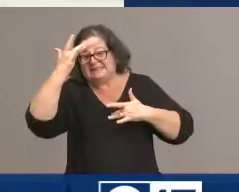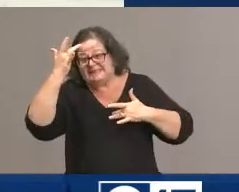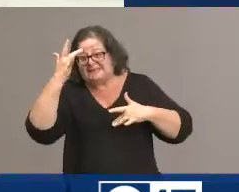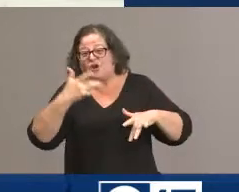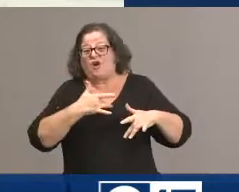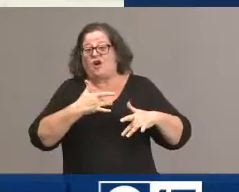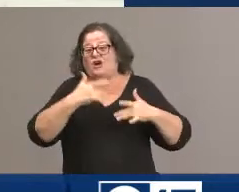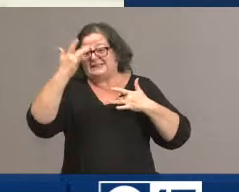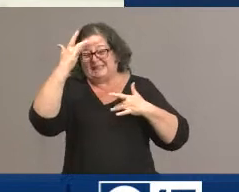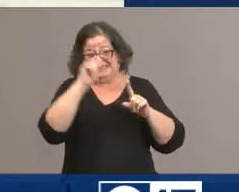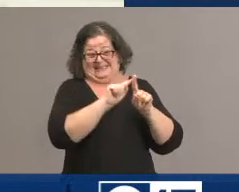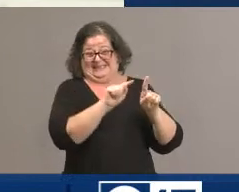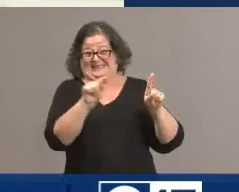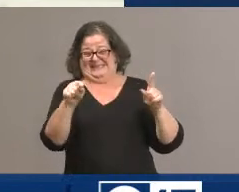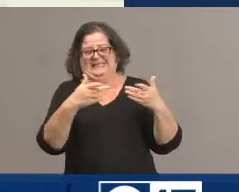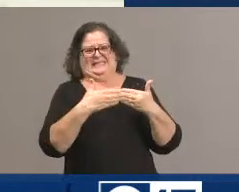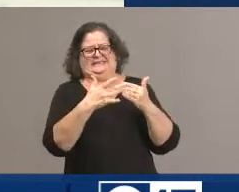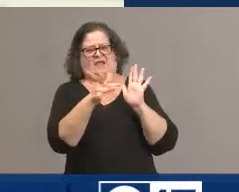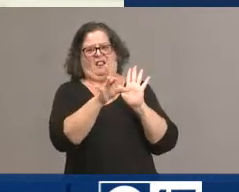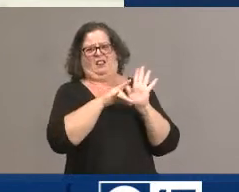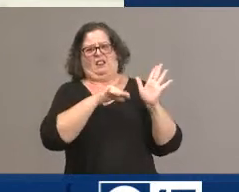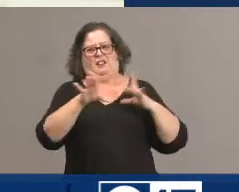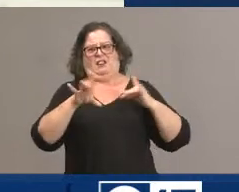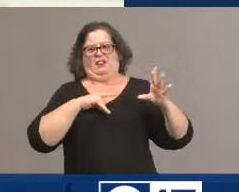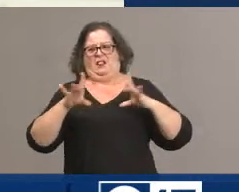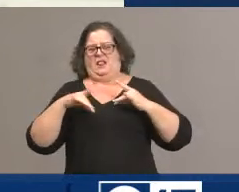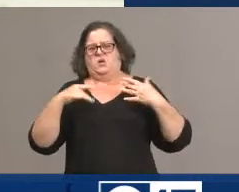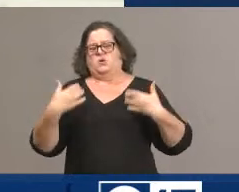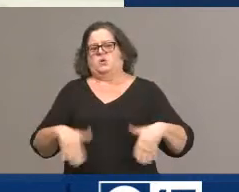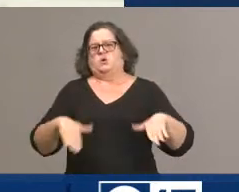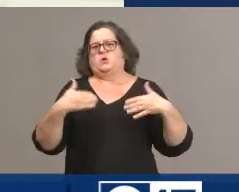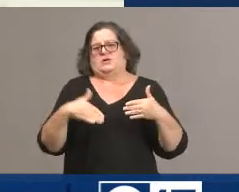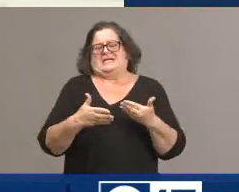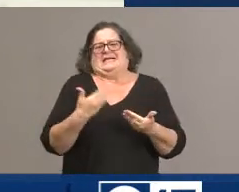protect lives and protect our most vulnerable.